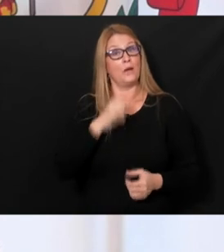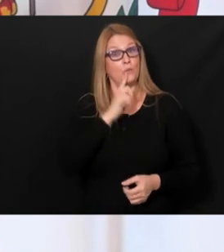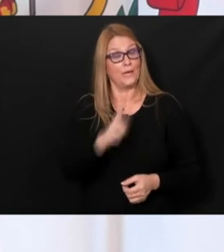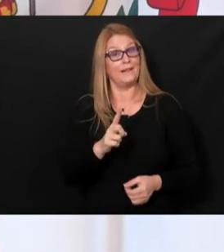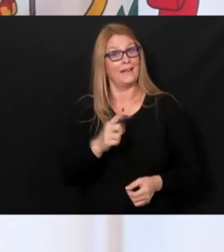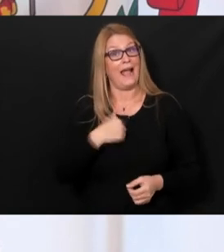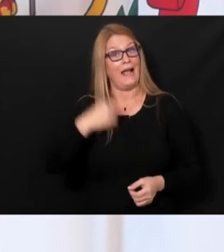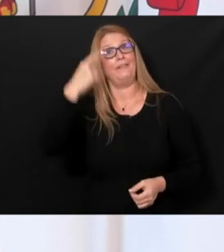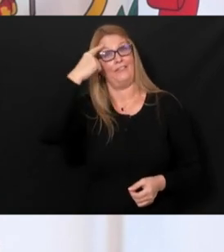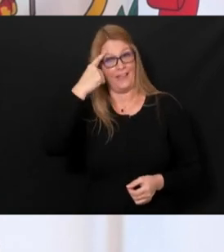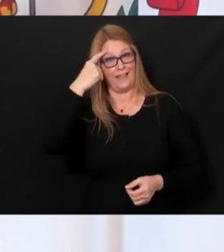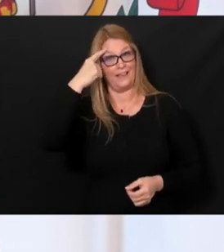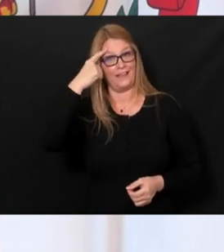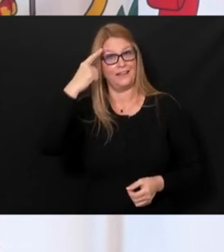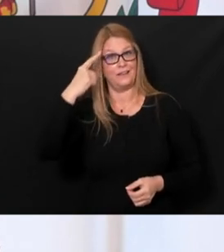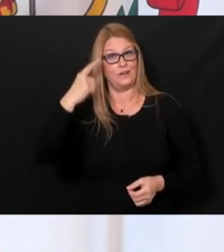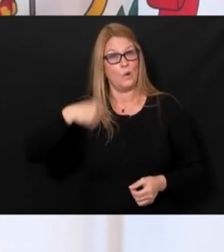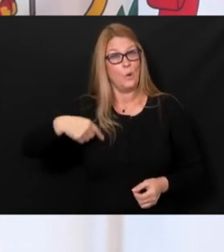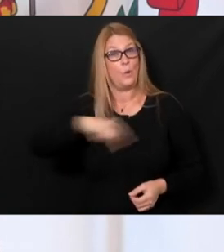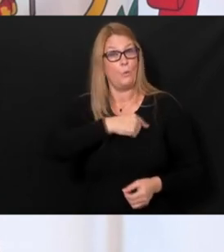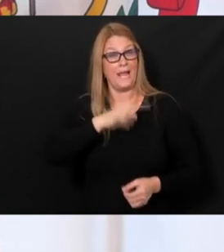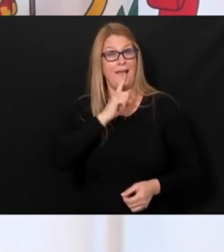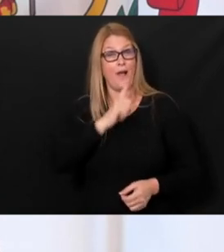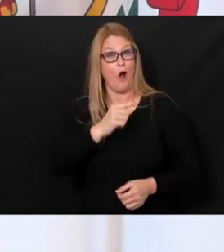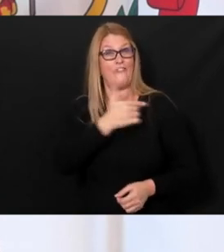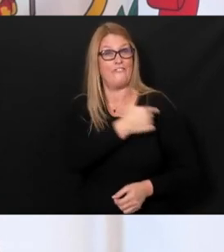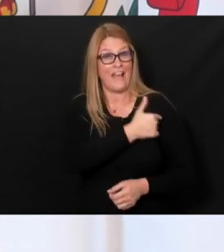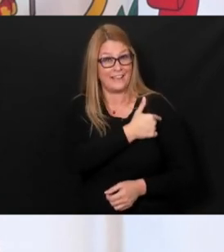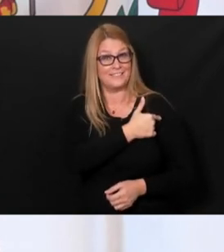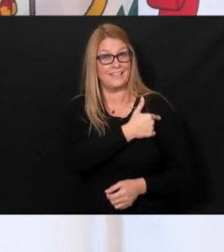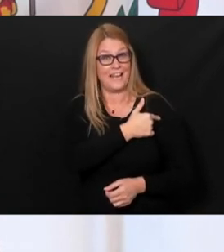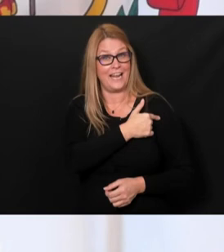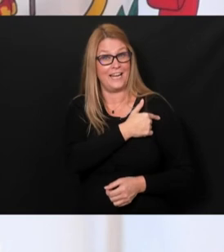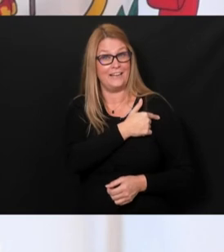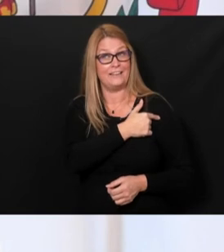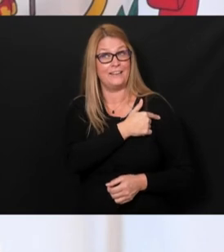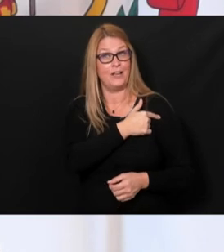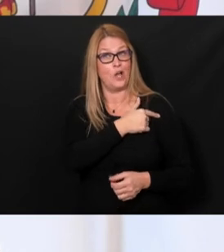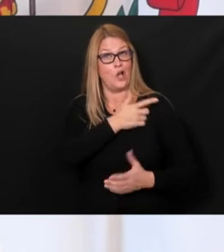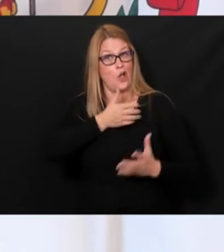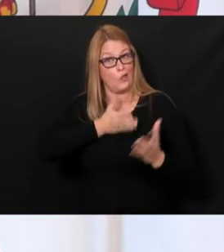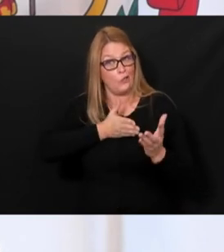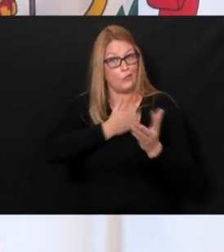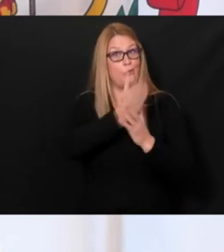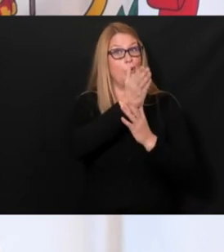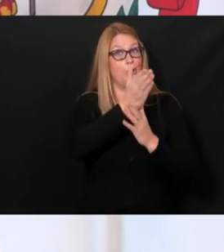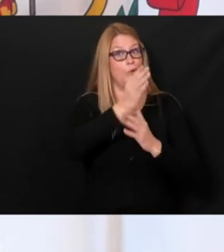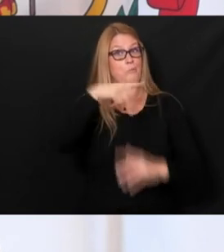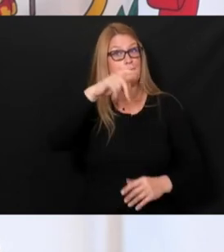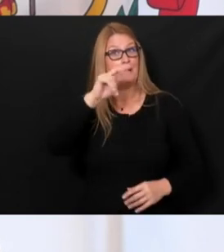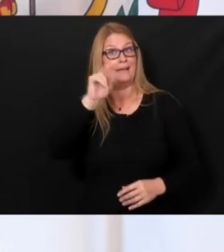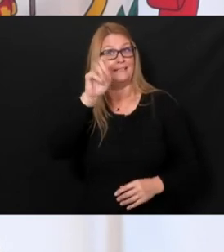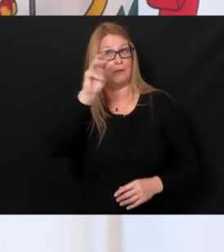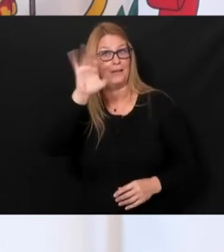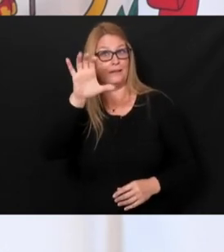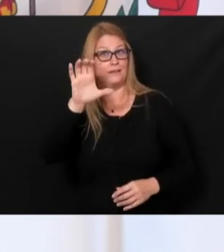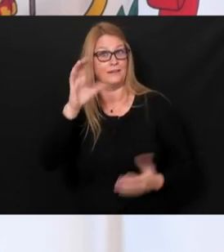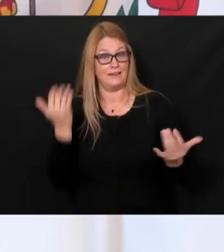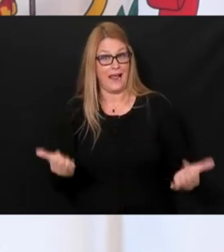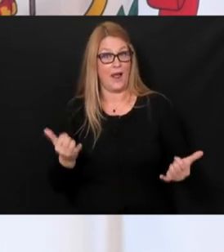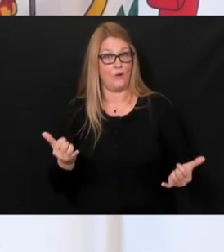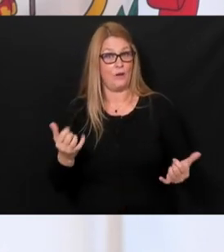think that we are vaccinating our way out of this terrible pandemic. I think it's happening,